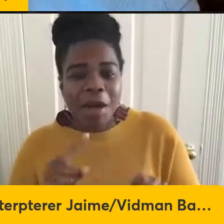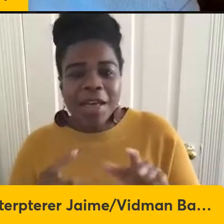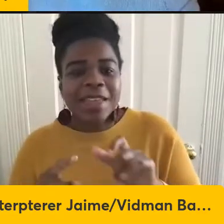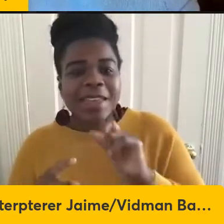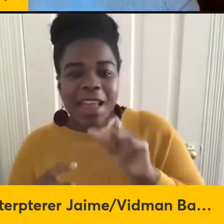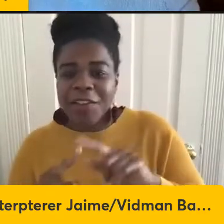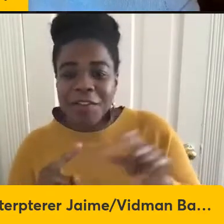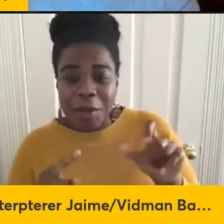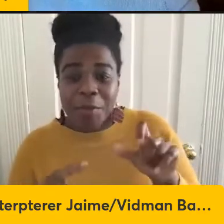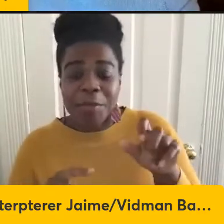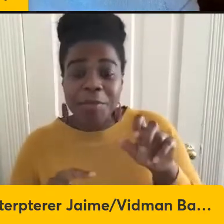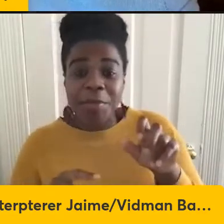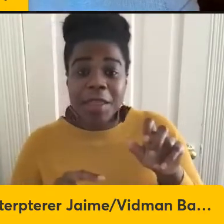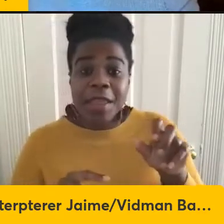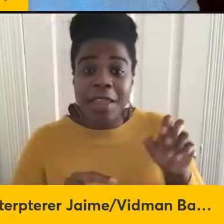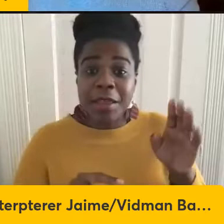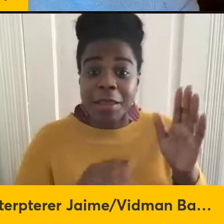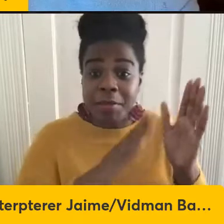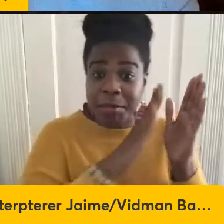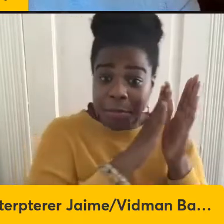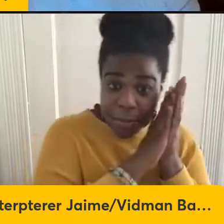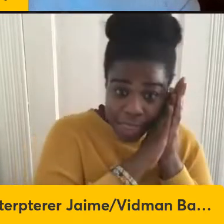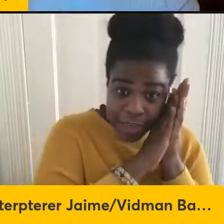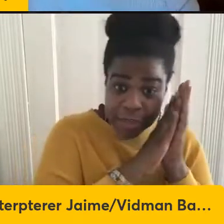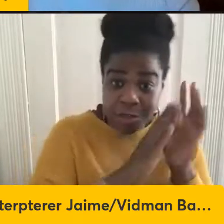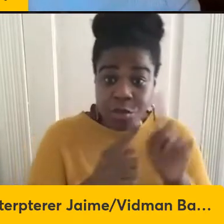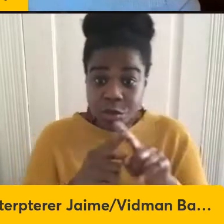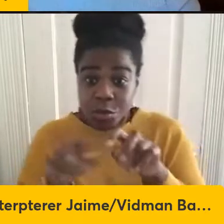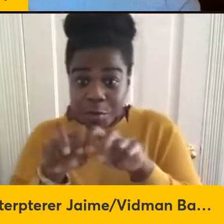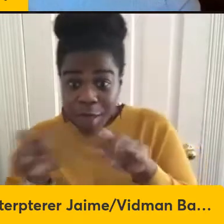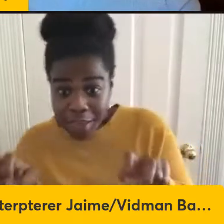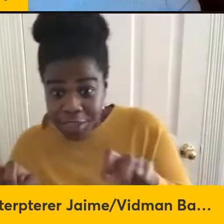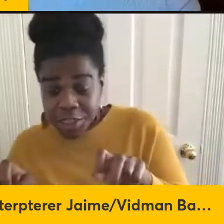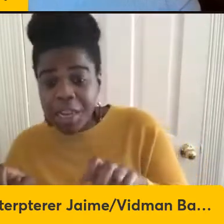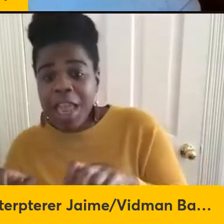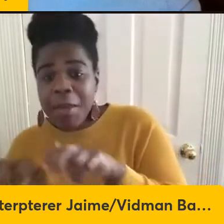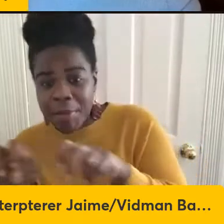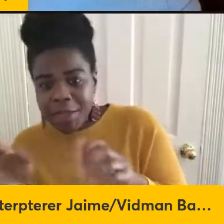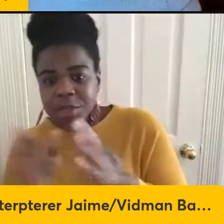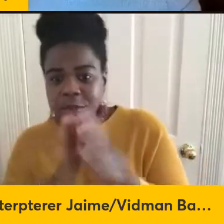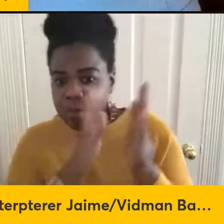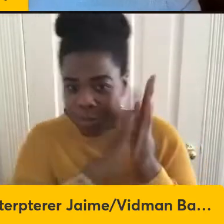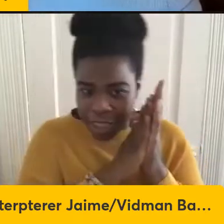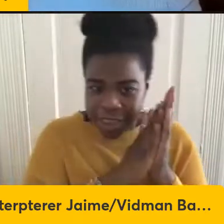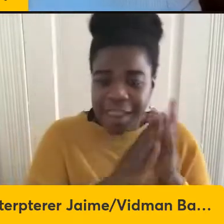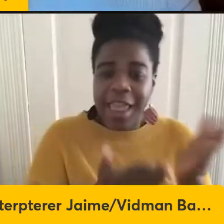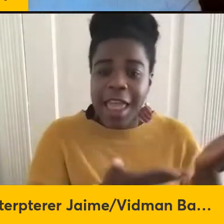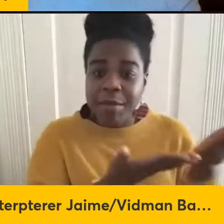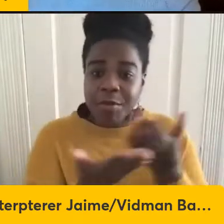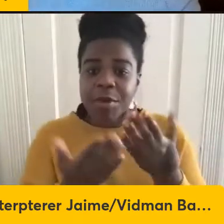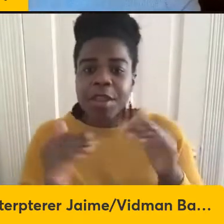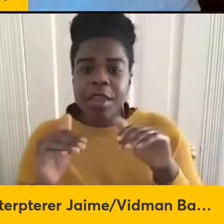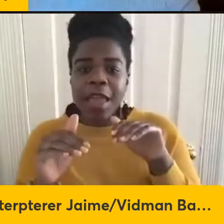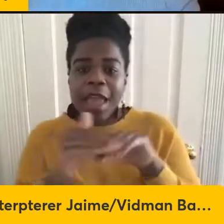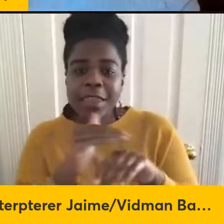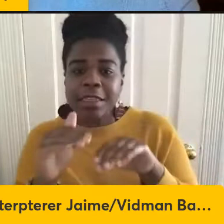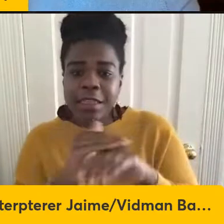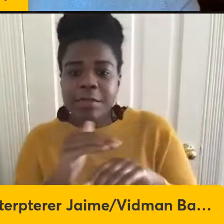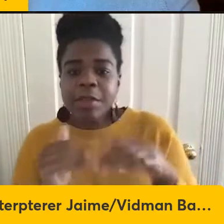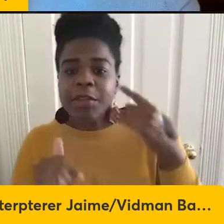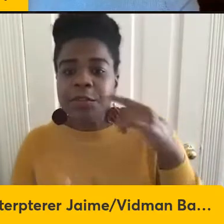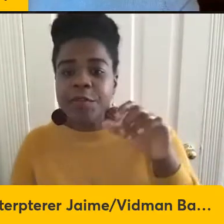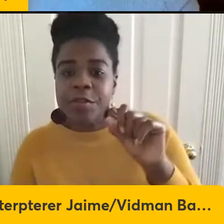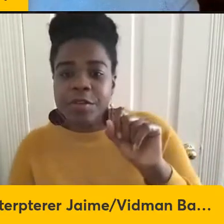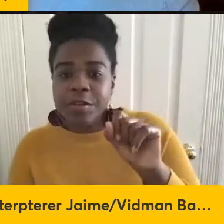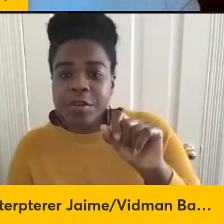bench to the bedside. You can go the bedside to the bench, and actually bringing greater accessibility into STEM and